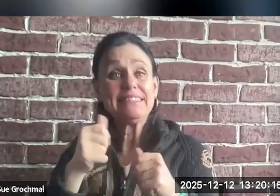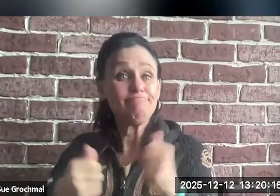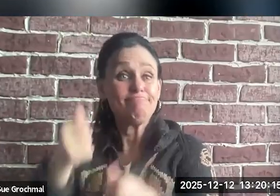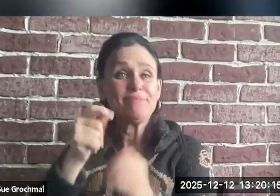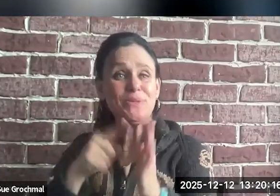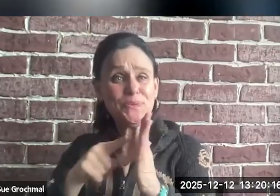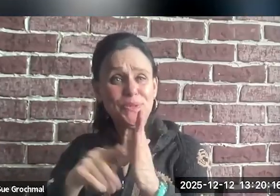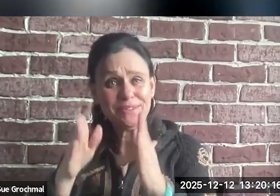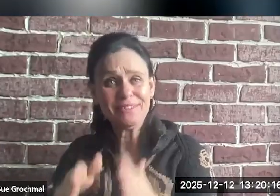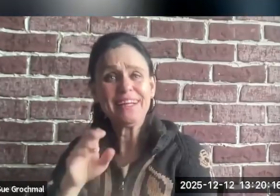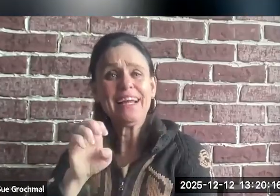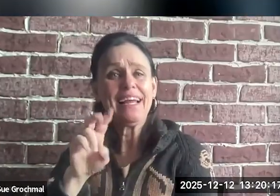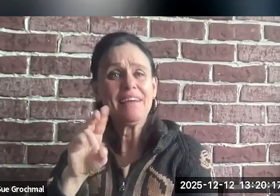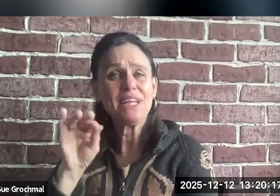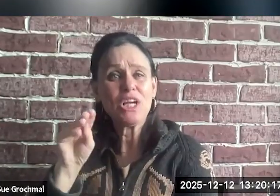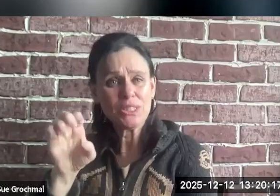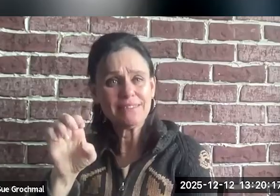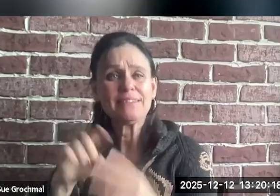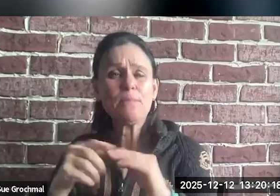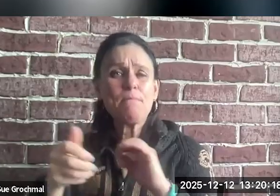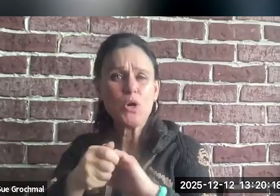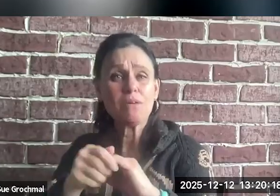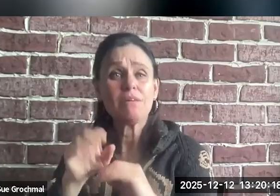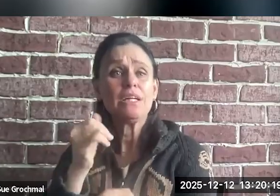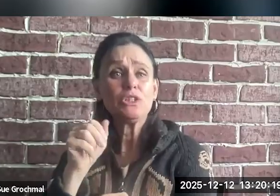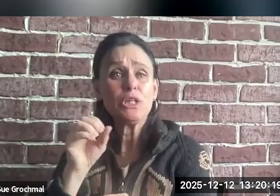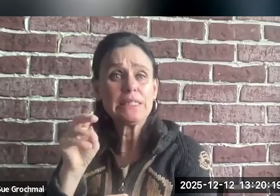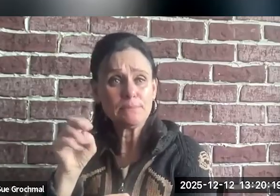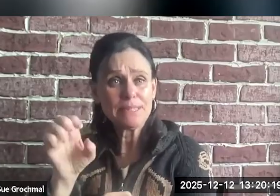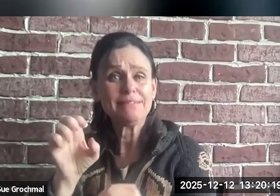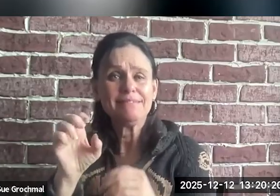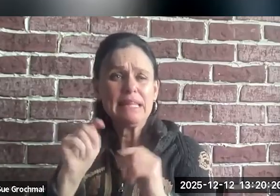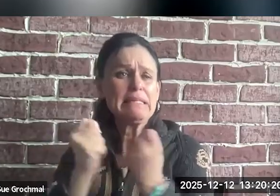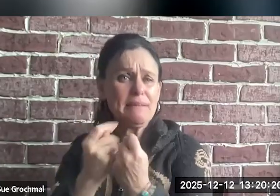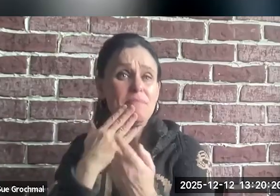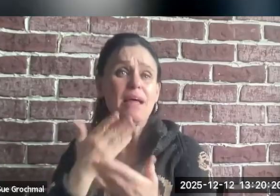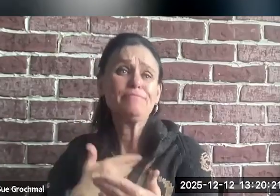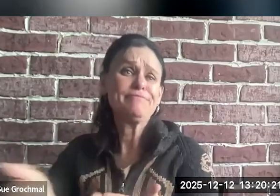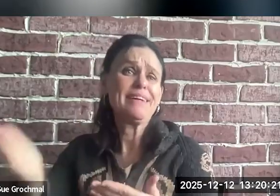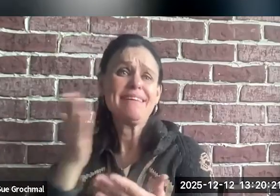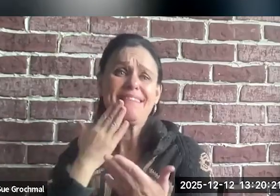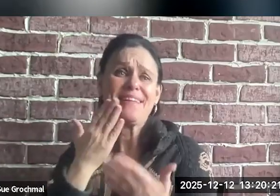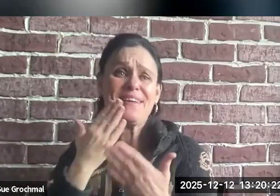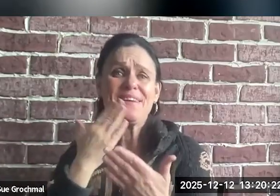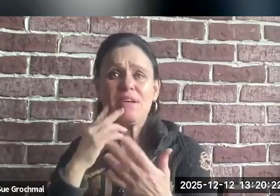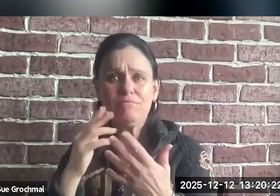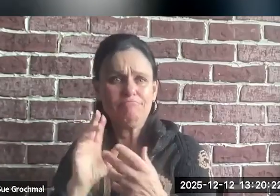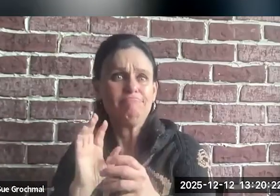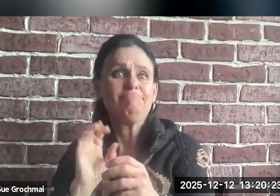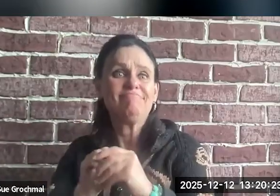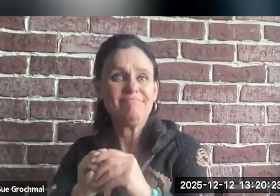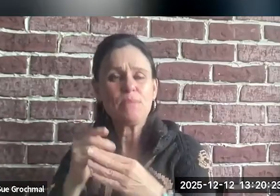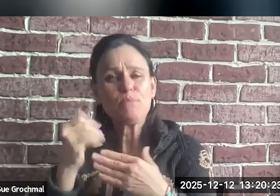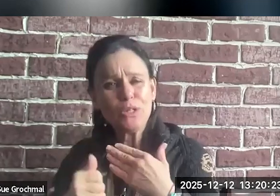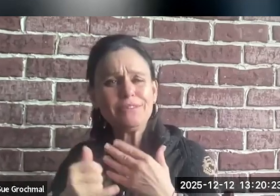researcher at Eviance, which is a partner. And thanks to Jasmine and the team for this inviting us to contribute to this webinar and to this